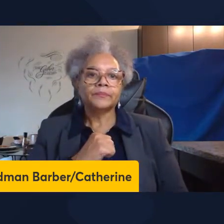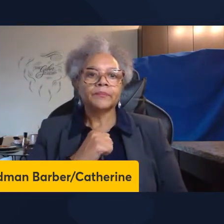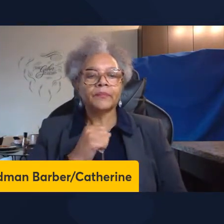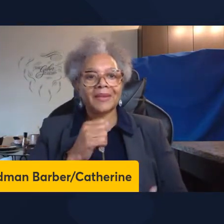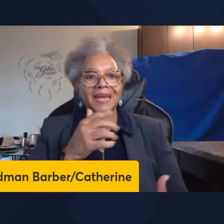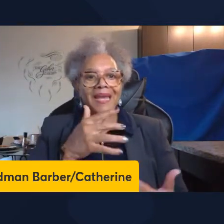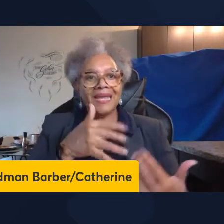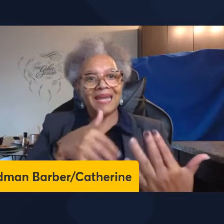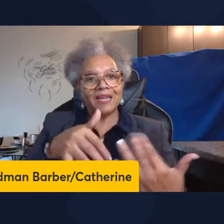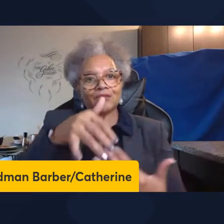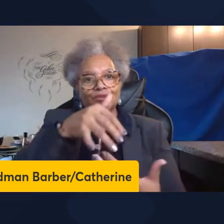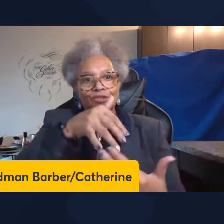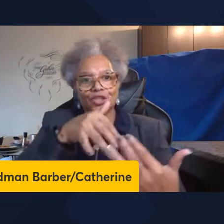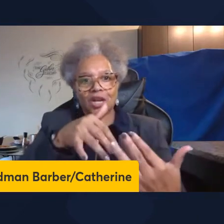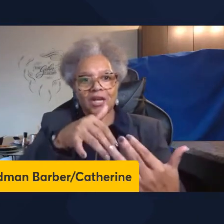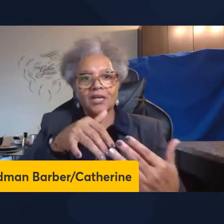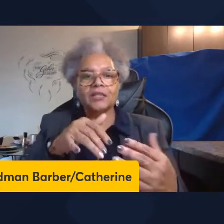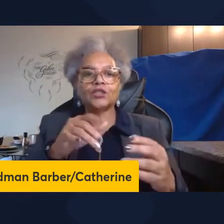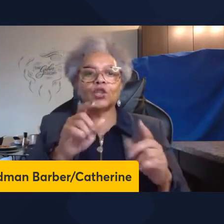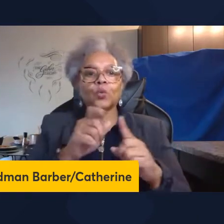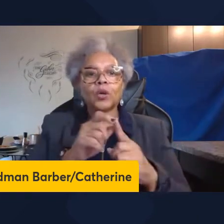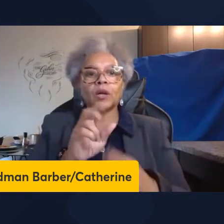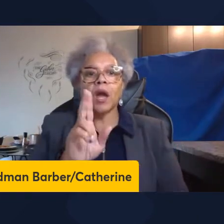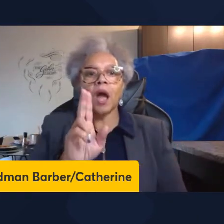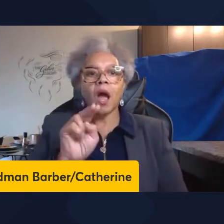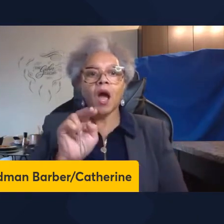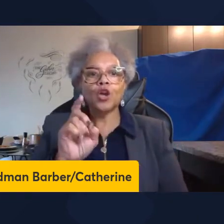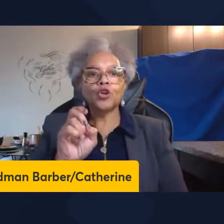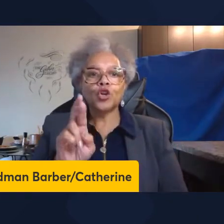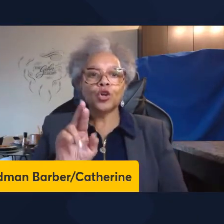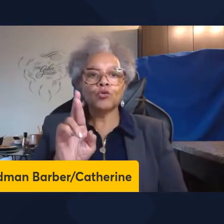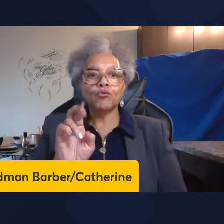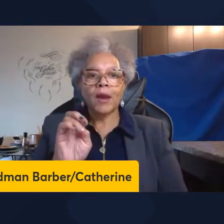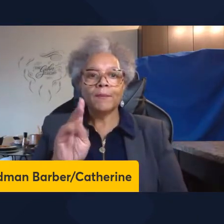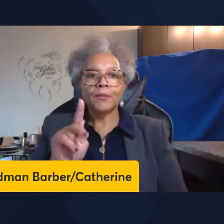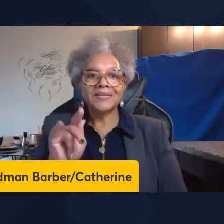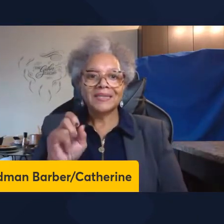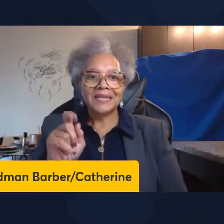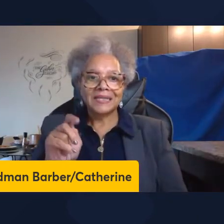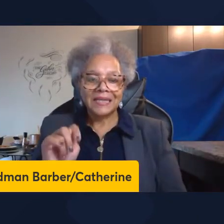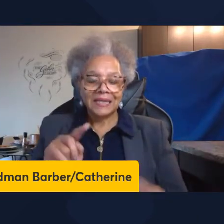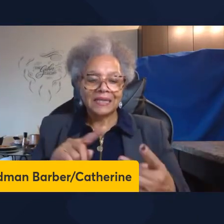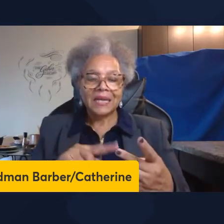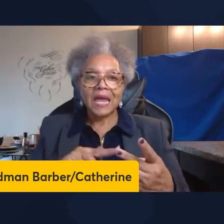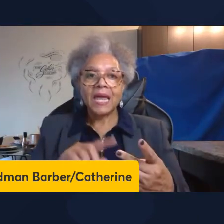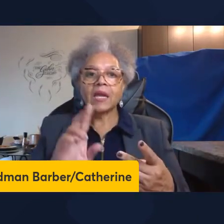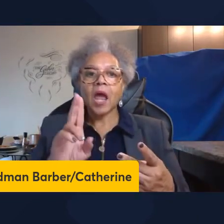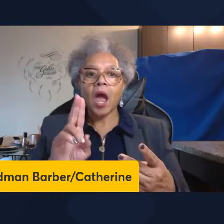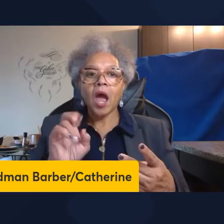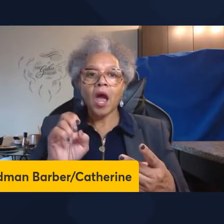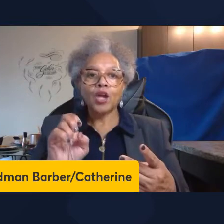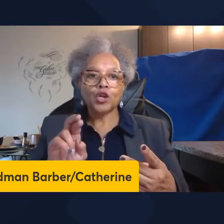interchange the word underrepresented and the term underserved. And I